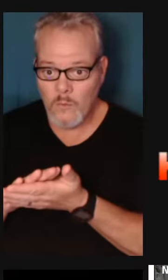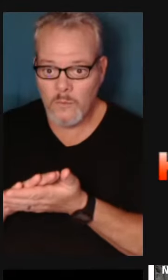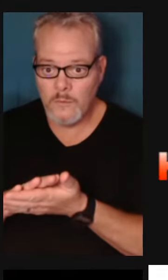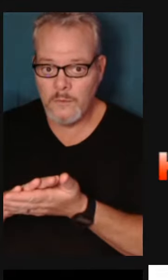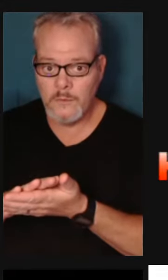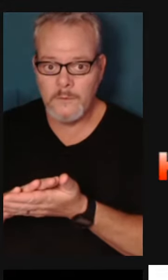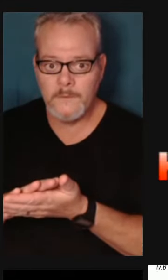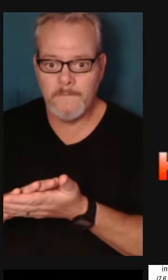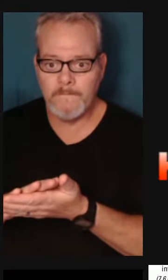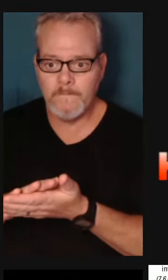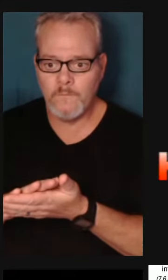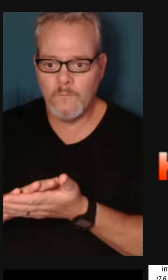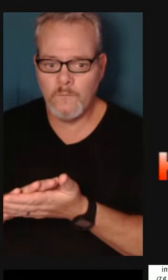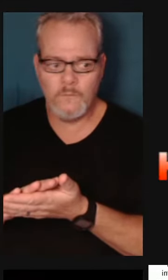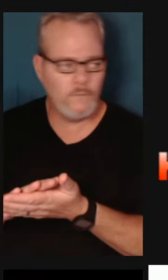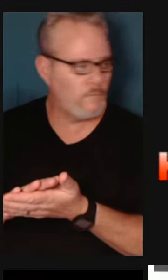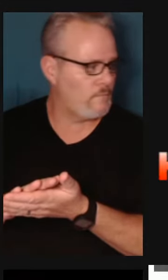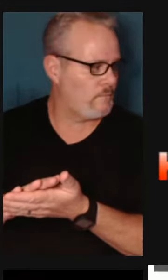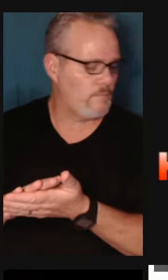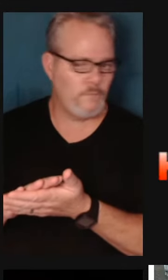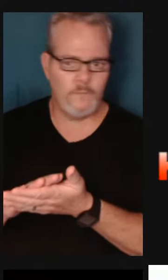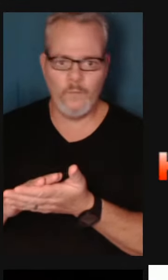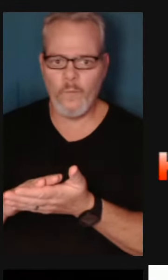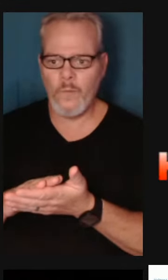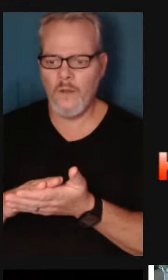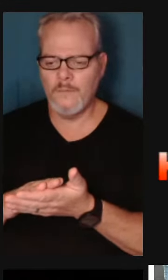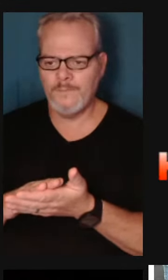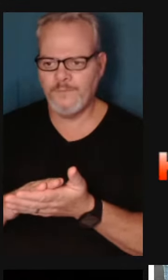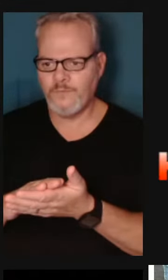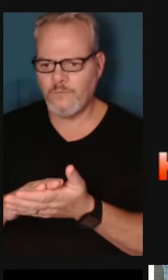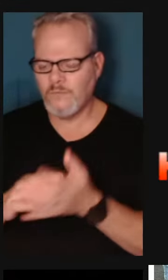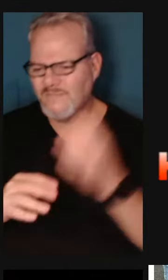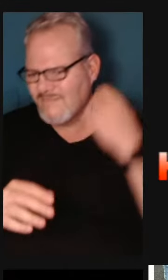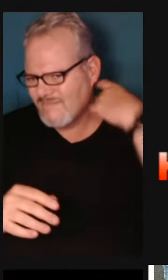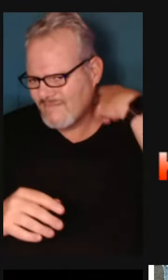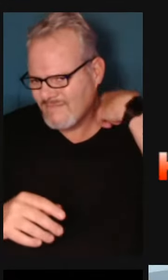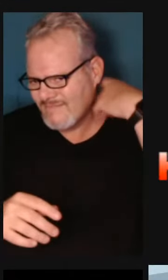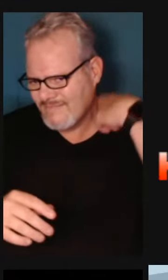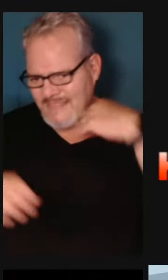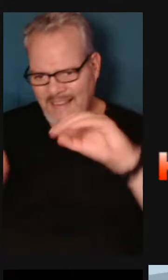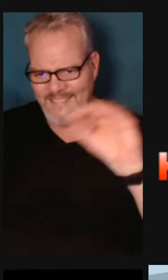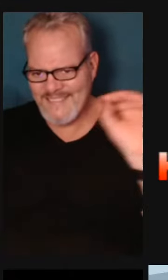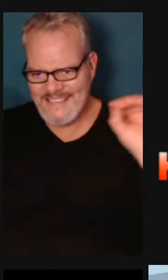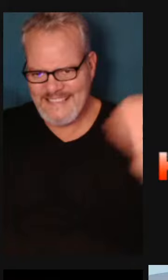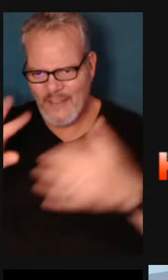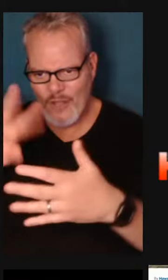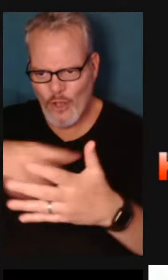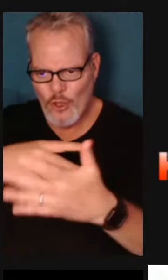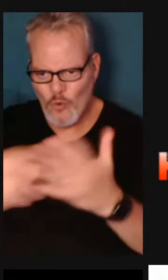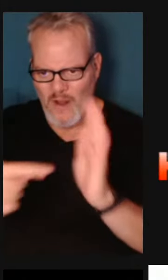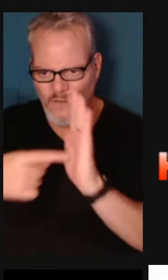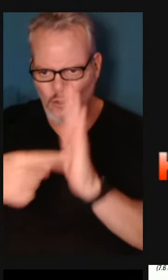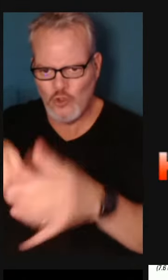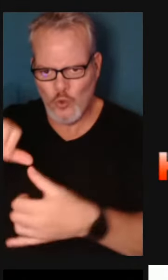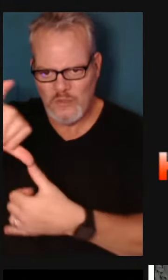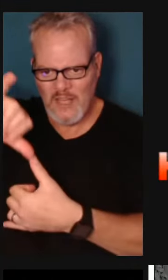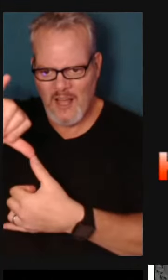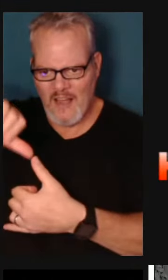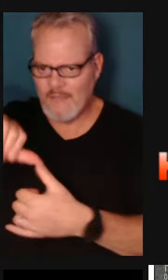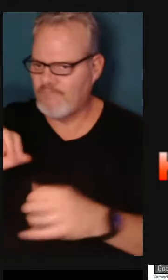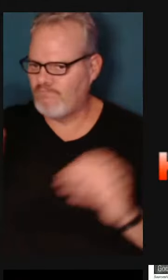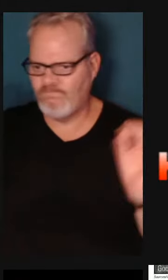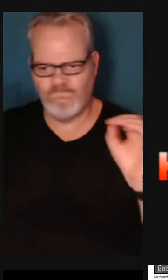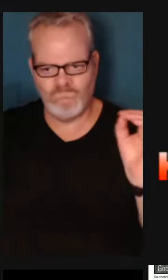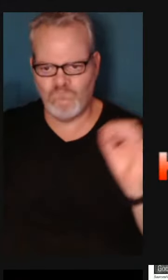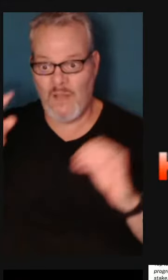how much are getting added to each time. I'm just like, there's nothing on that graph in terms of the Y. No, it's not in the graph. I think it's